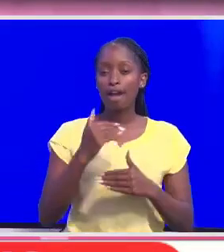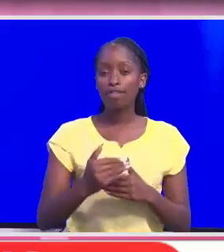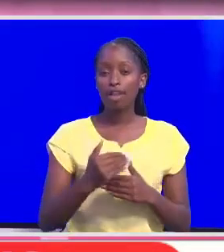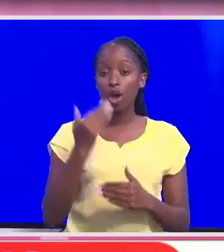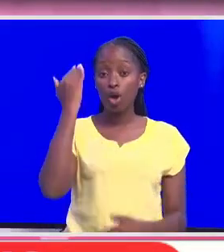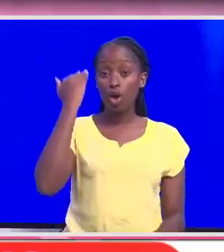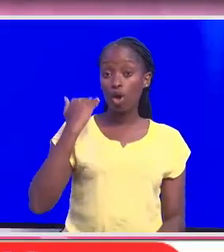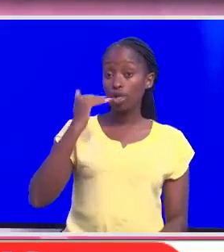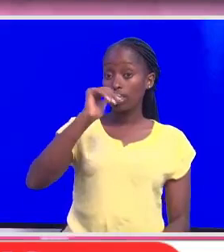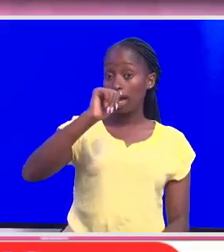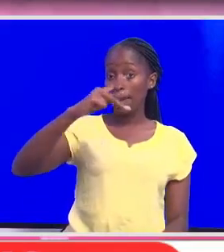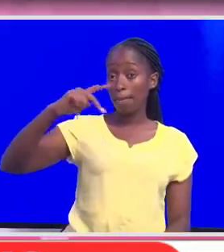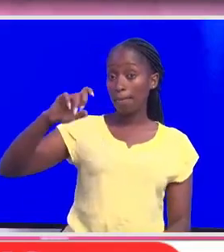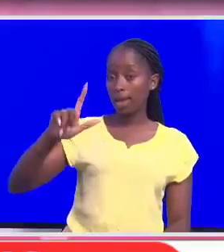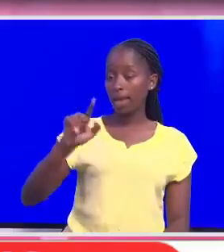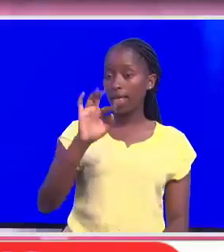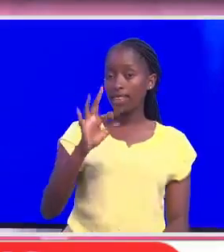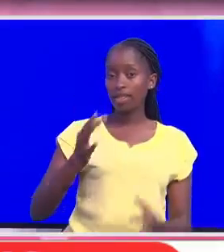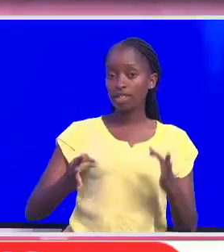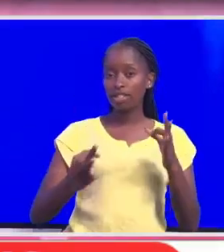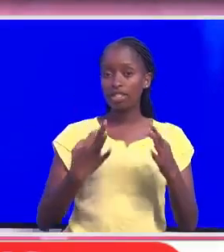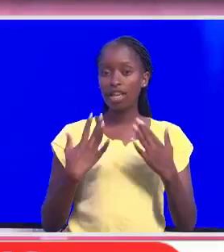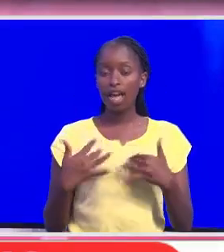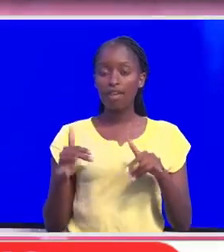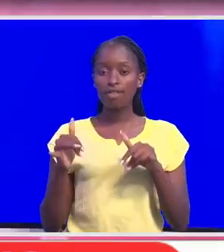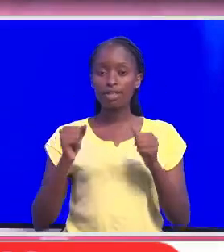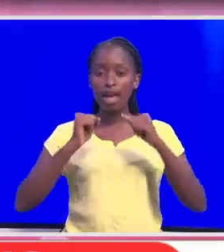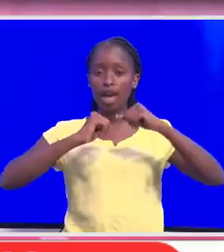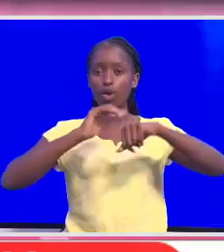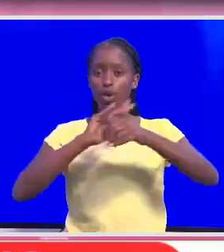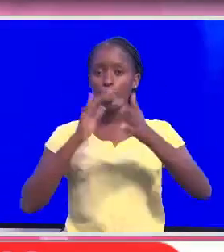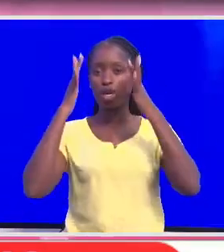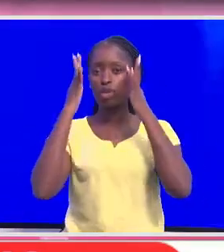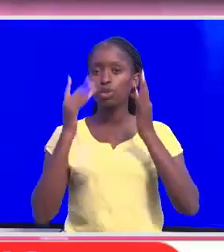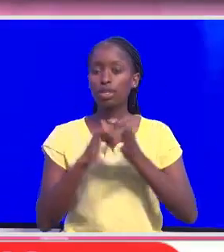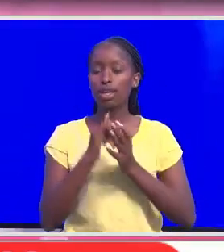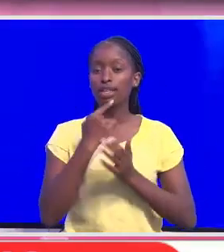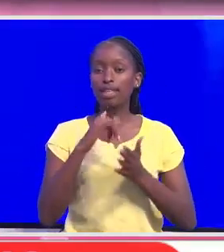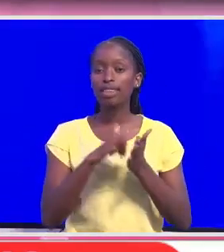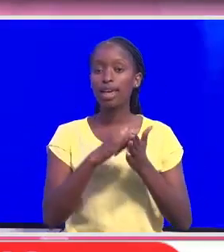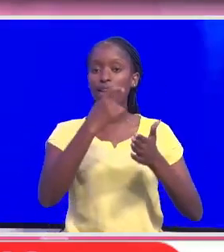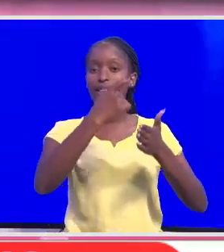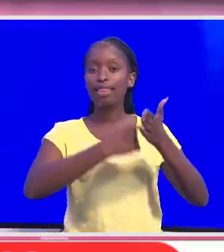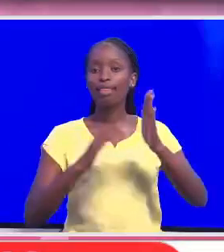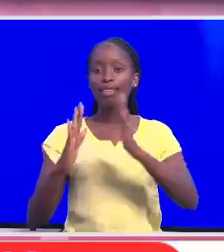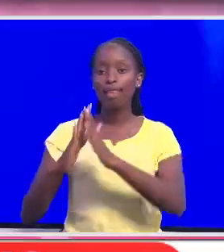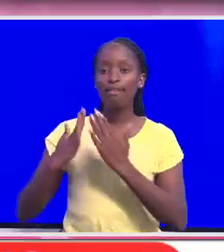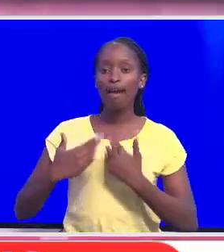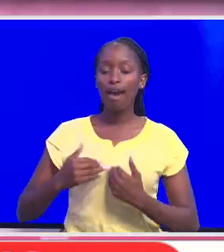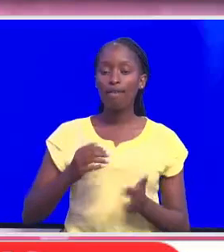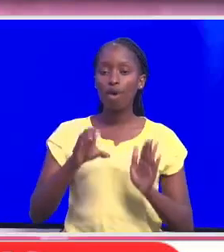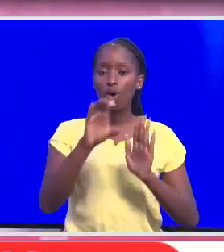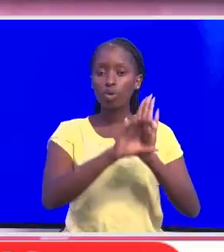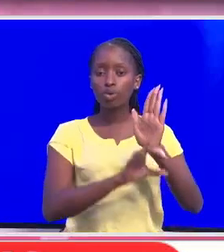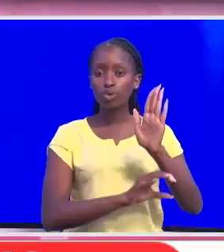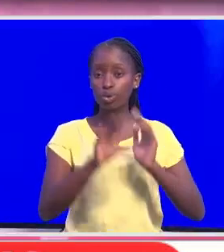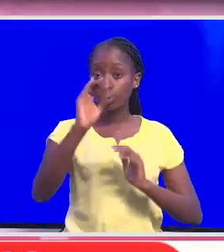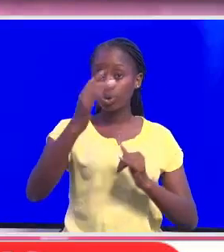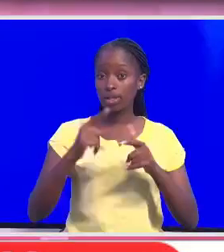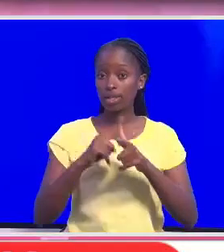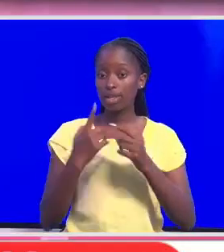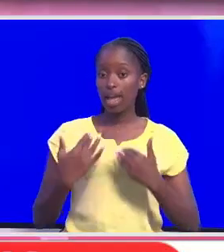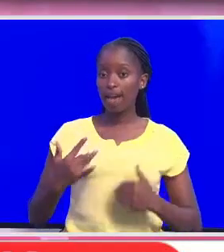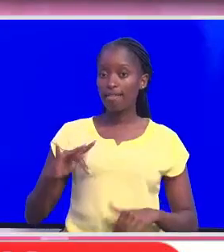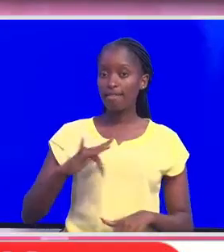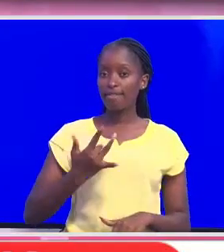The three-judge bench sided with the High Court's decision that the housing levy was unconstitutional. Kenyans have expressed their reactions on the same, with many